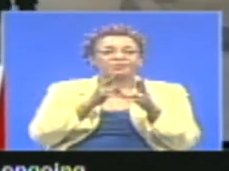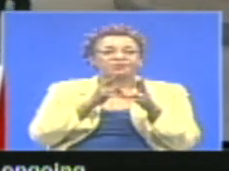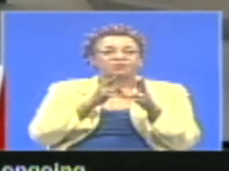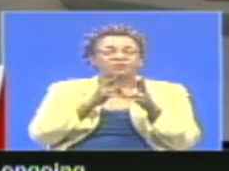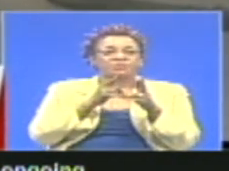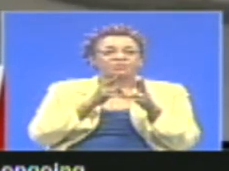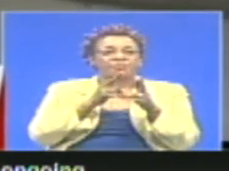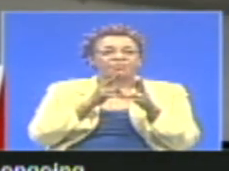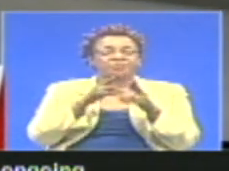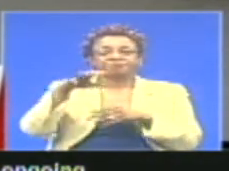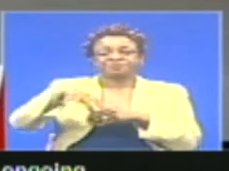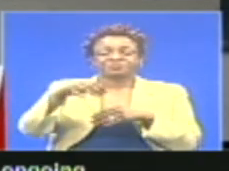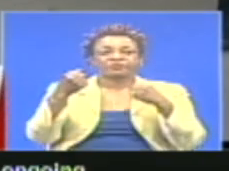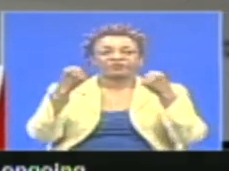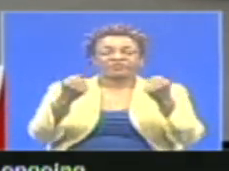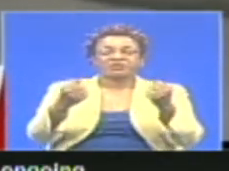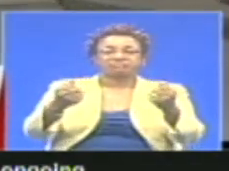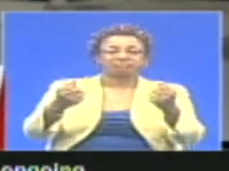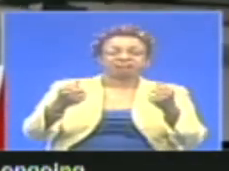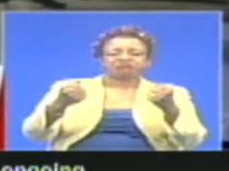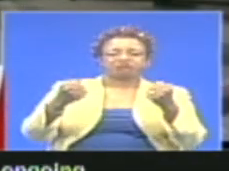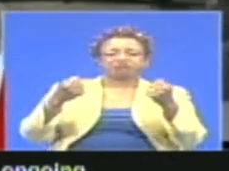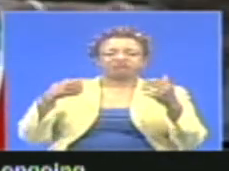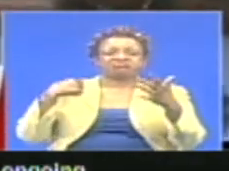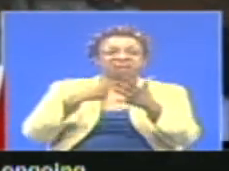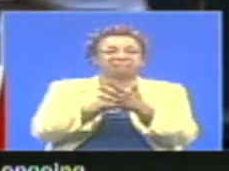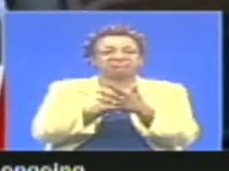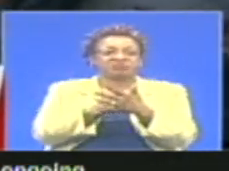A matatu driver reversing to the drumbeat of cheers